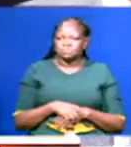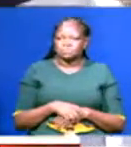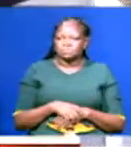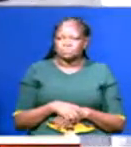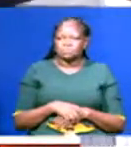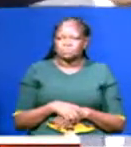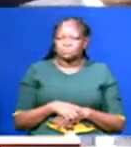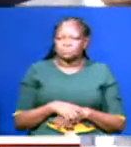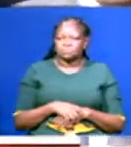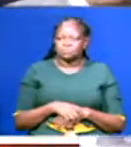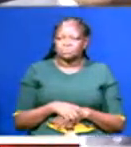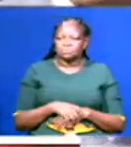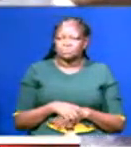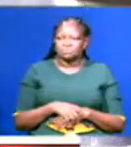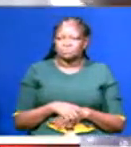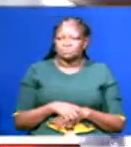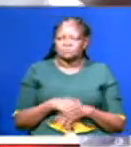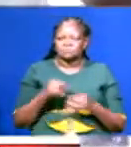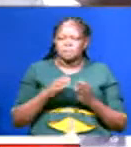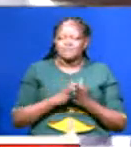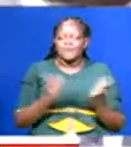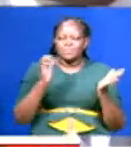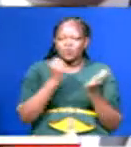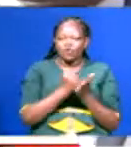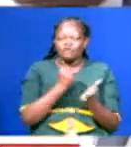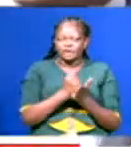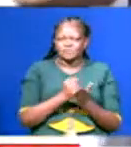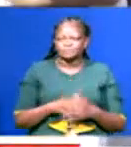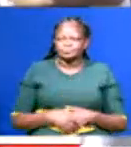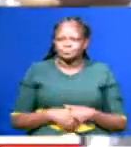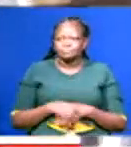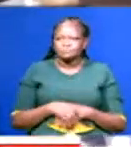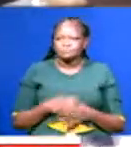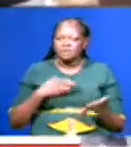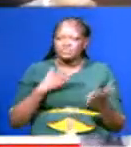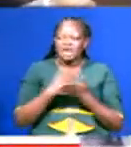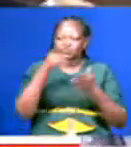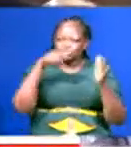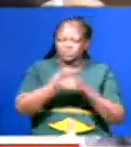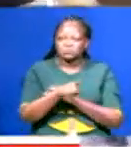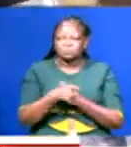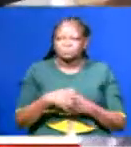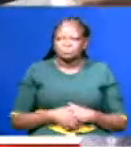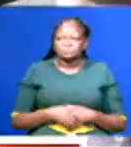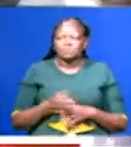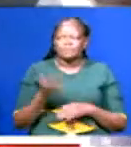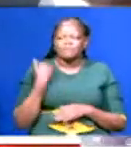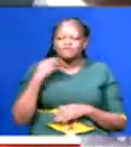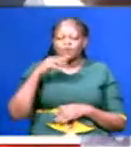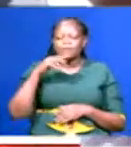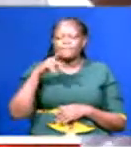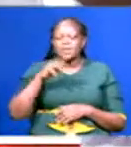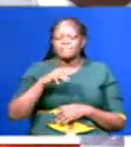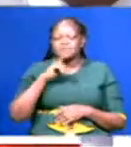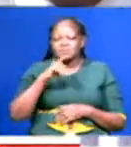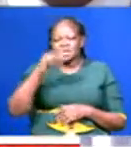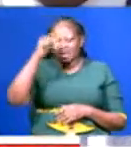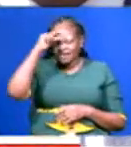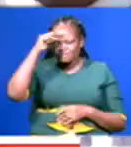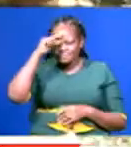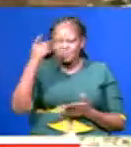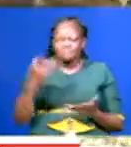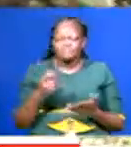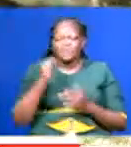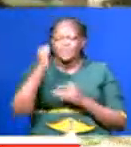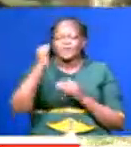Look here, this is a public office. And I have a right to go inside. The former premier accusing the government of pushing a political